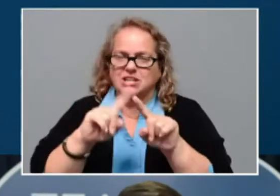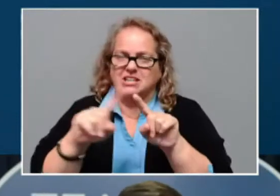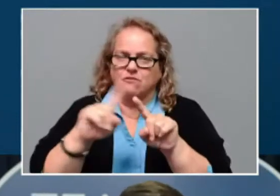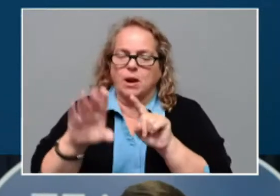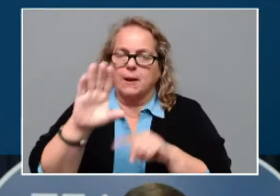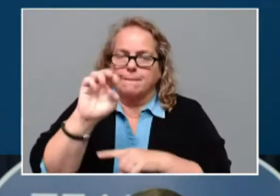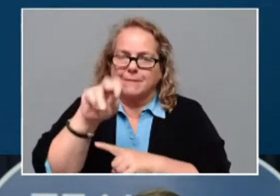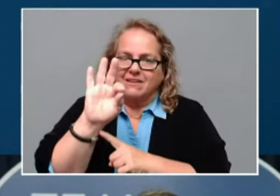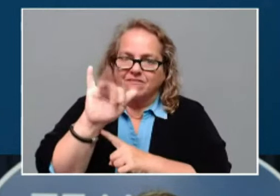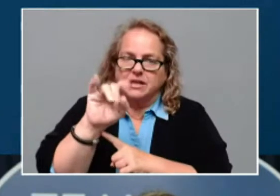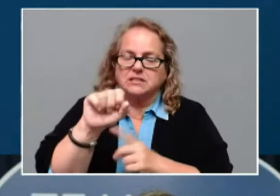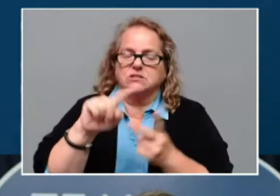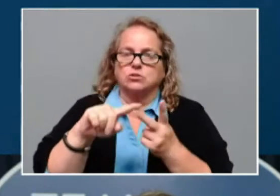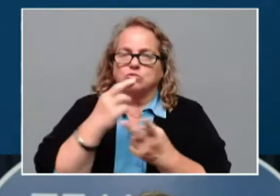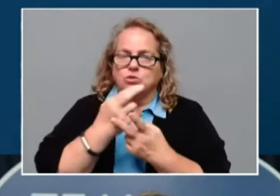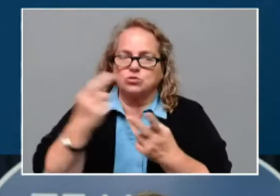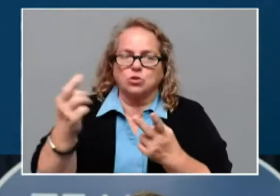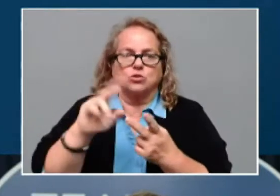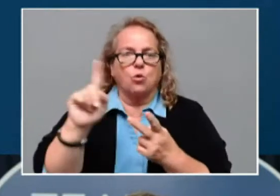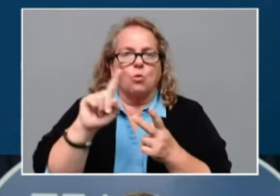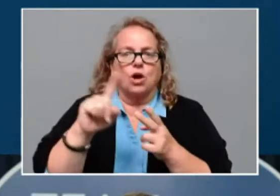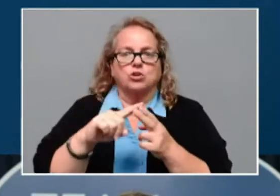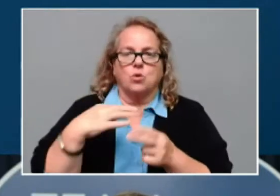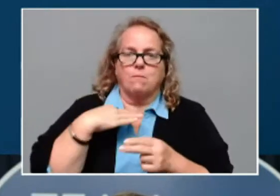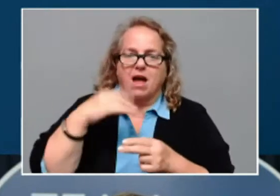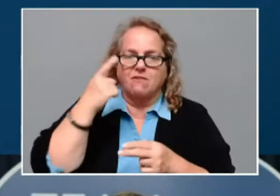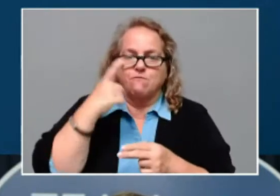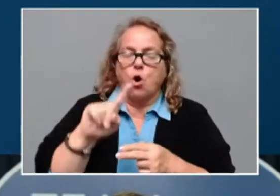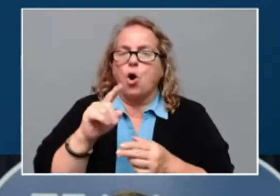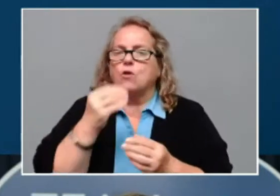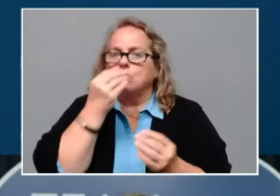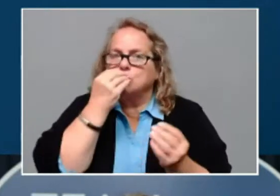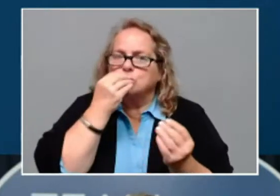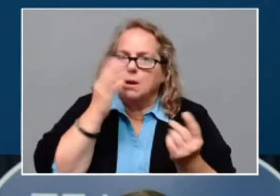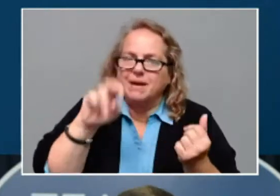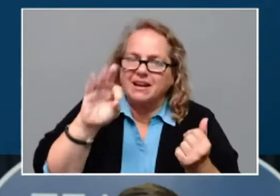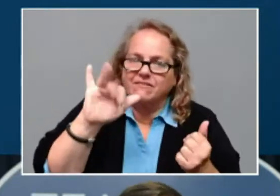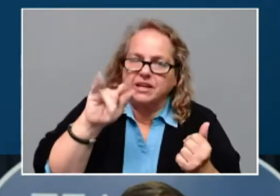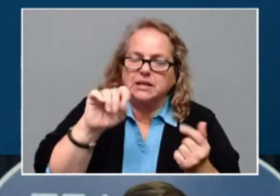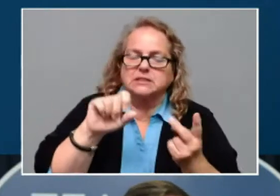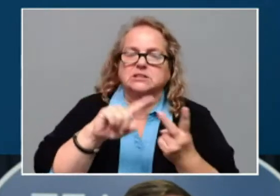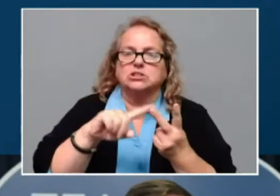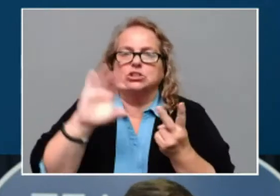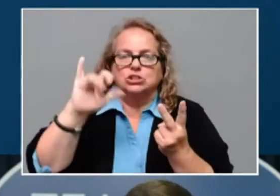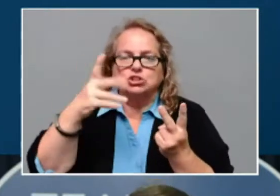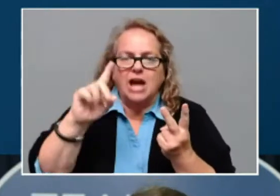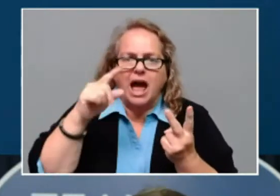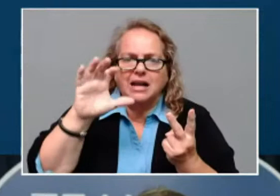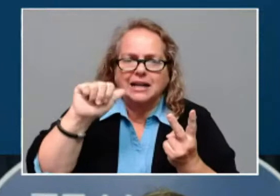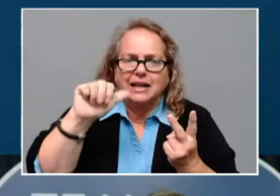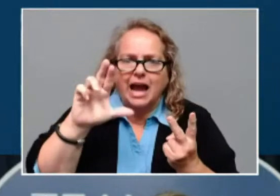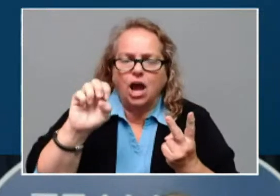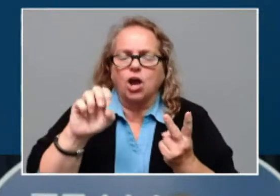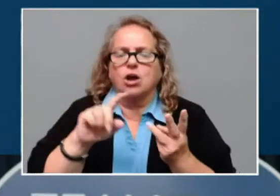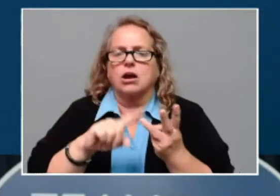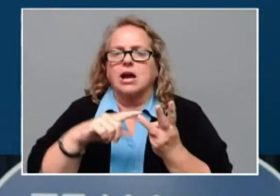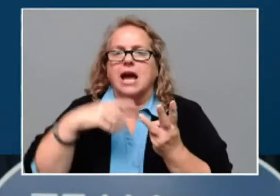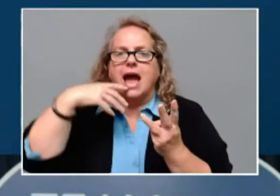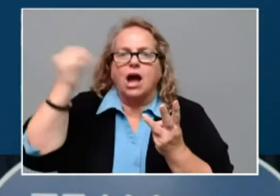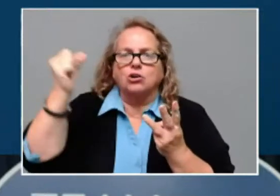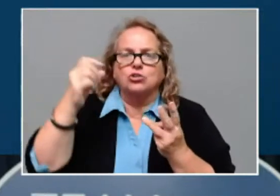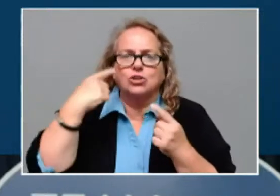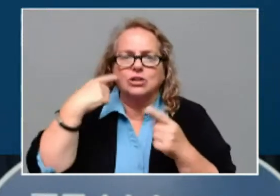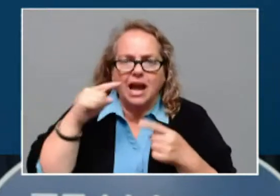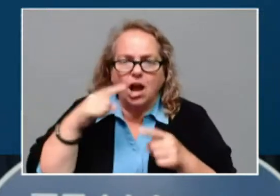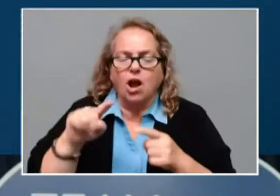apply for nutritional benefits, where to find child care or elder care, where to get help with transportation, and